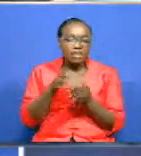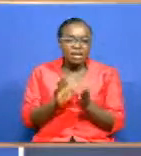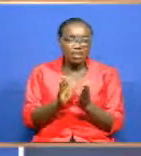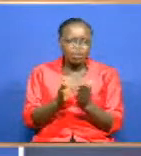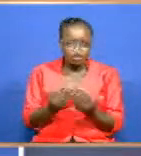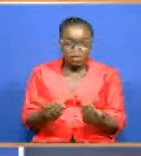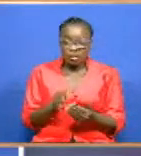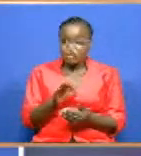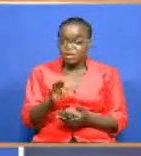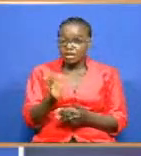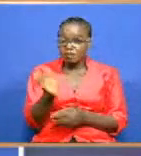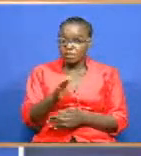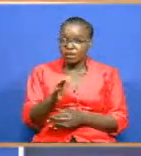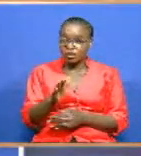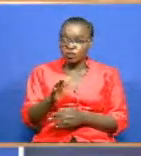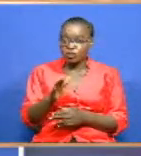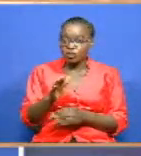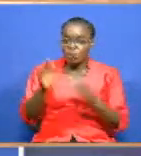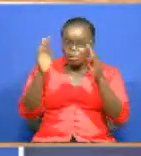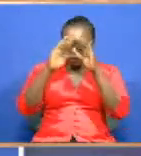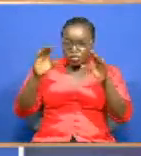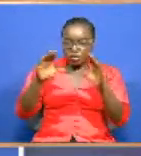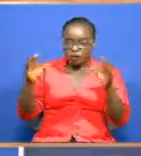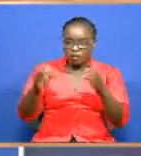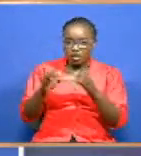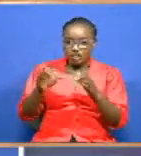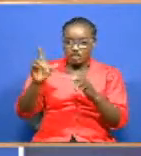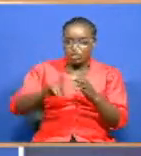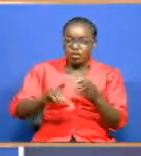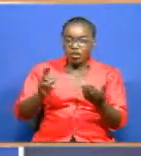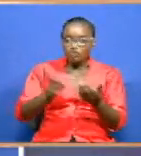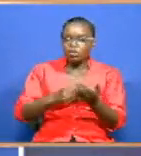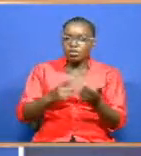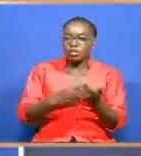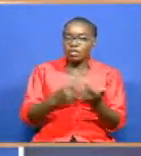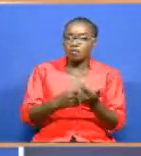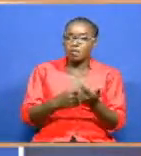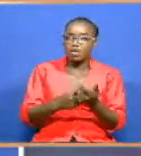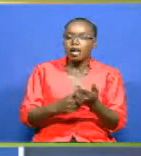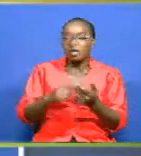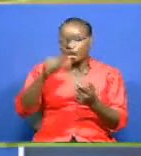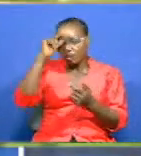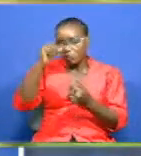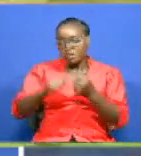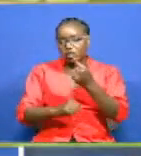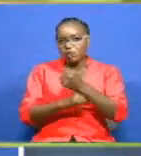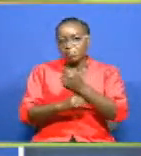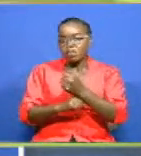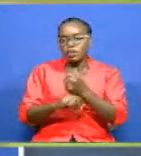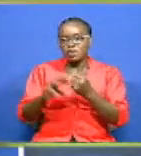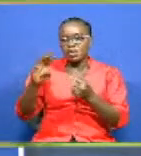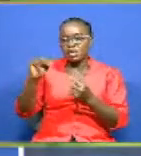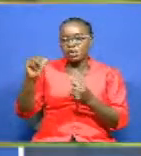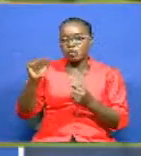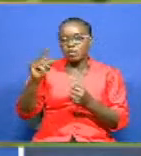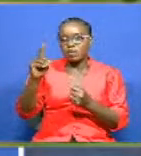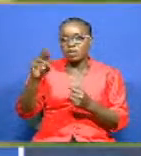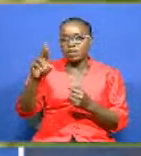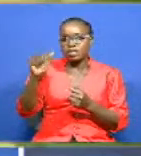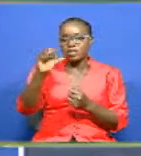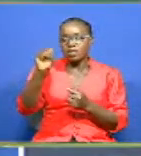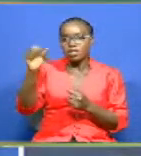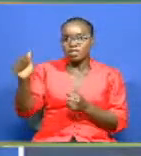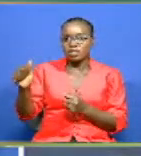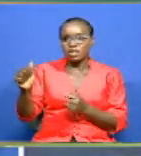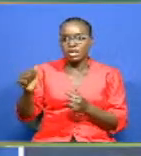learning. The leaders are decrying the low turnout, calling on the government to support resumption of madrasa within the COVID-19 health and safety